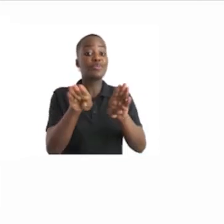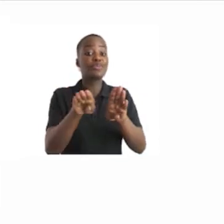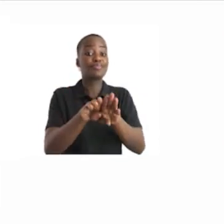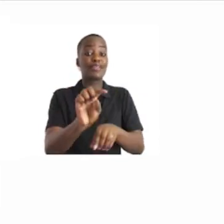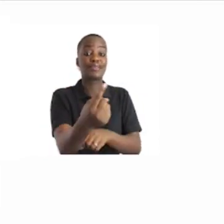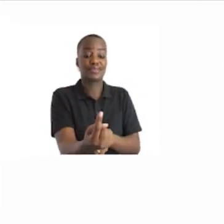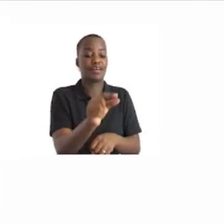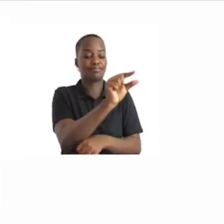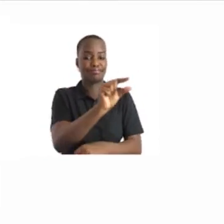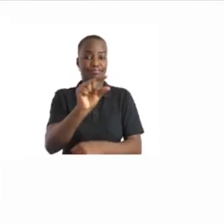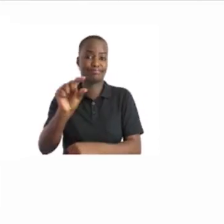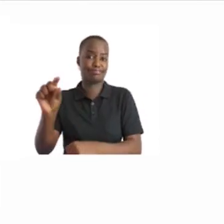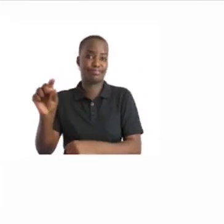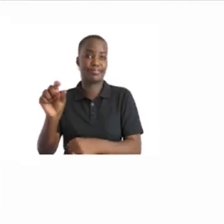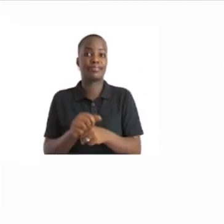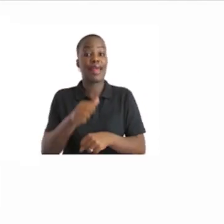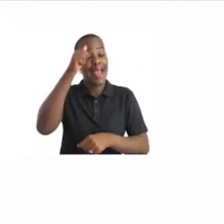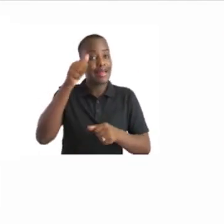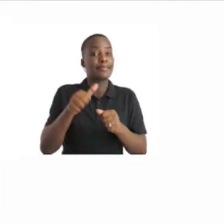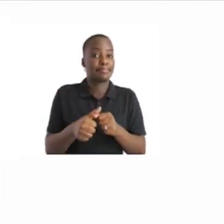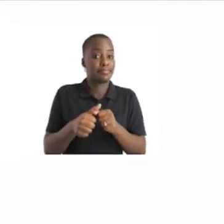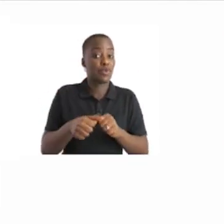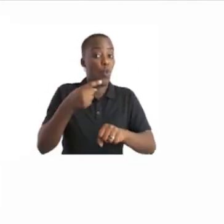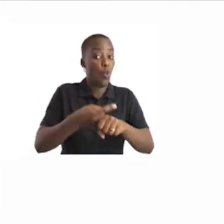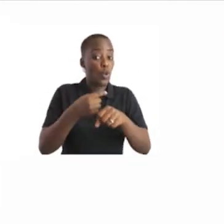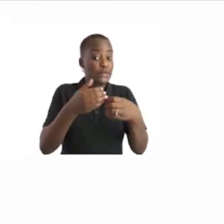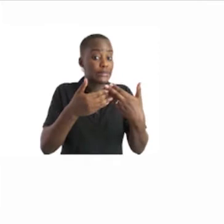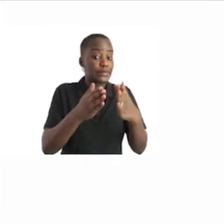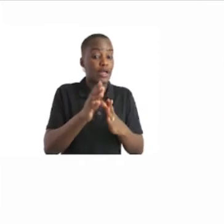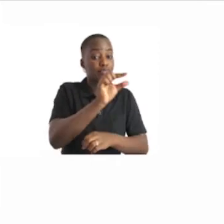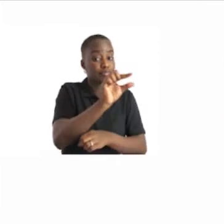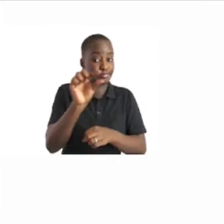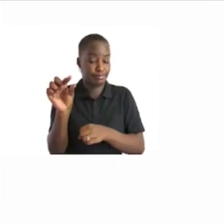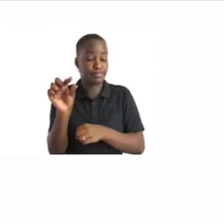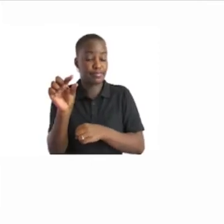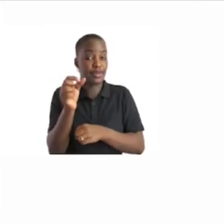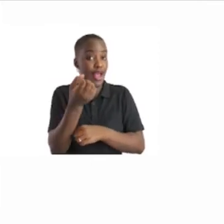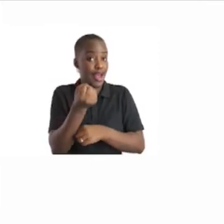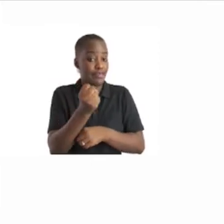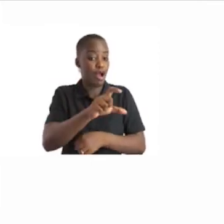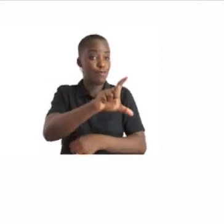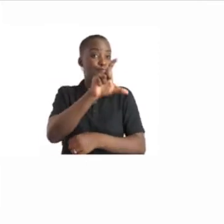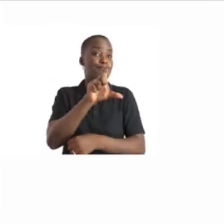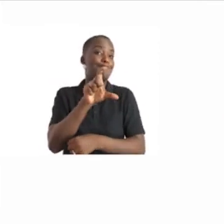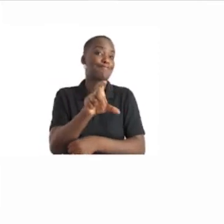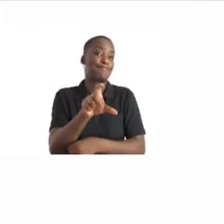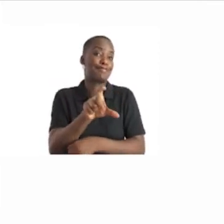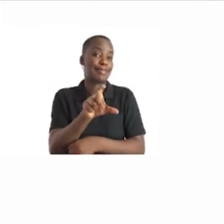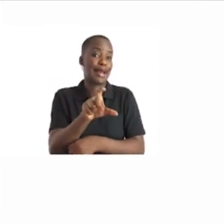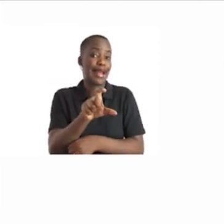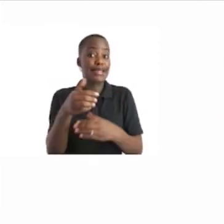own sentences. Now remember, when you're making a sentence, you start with a capital